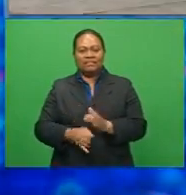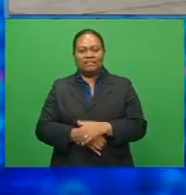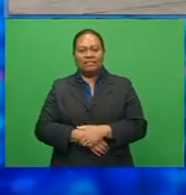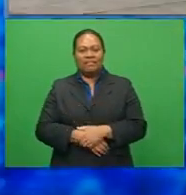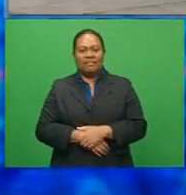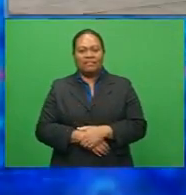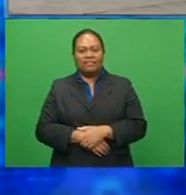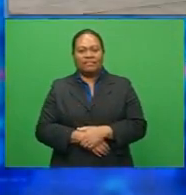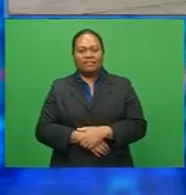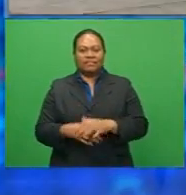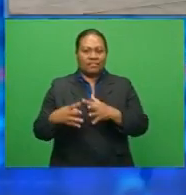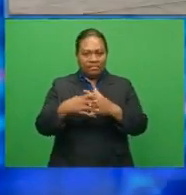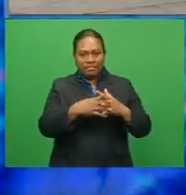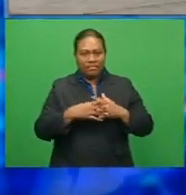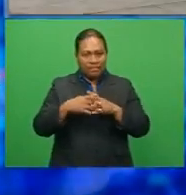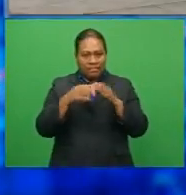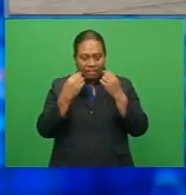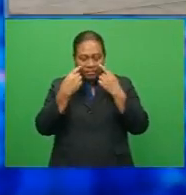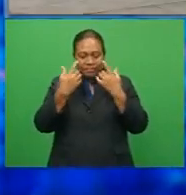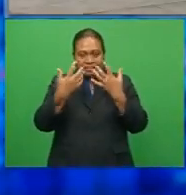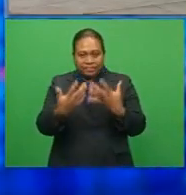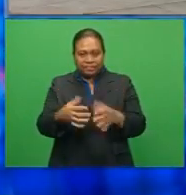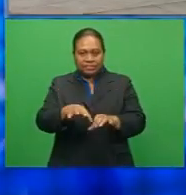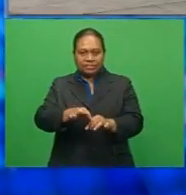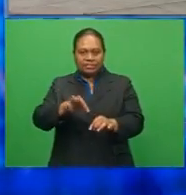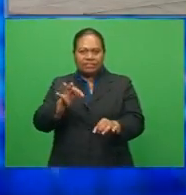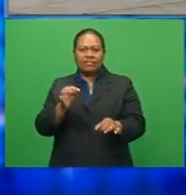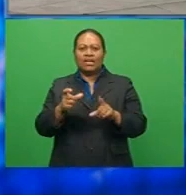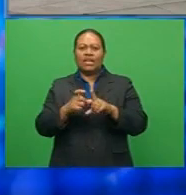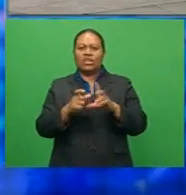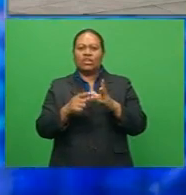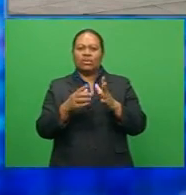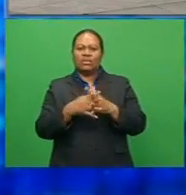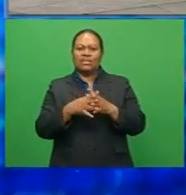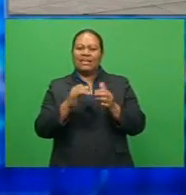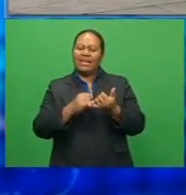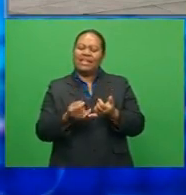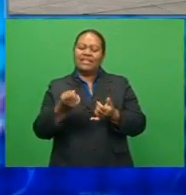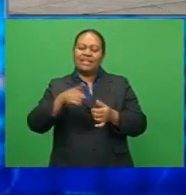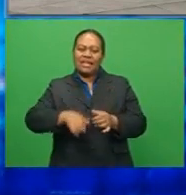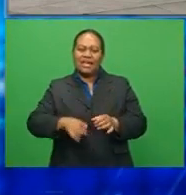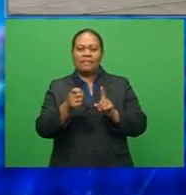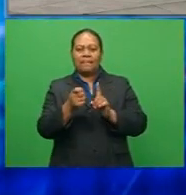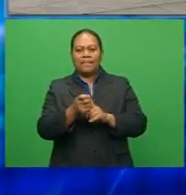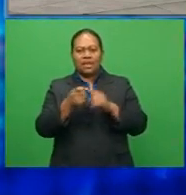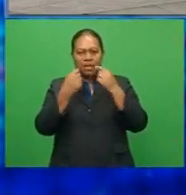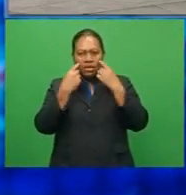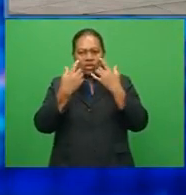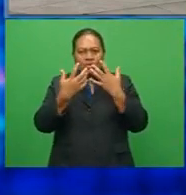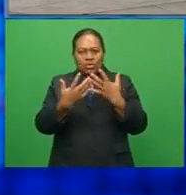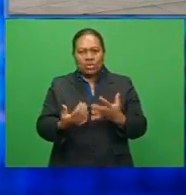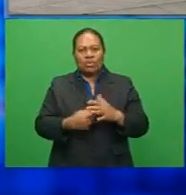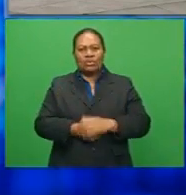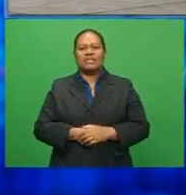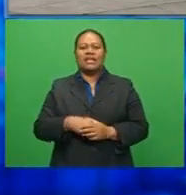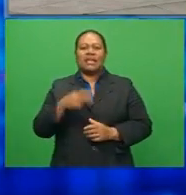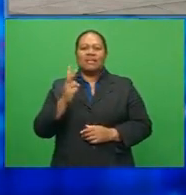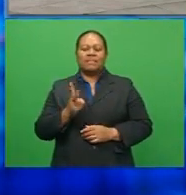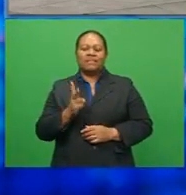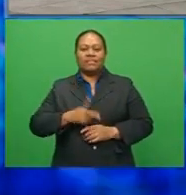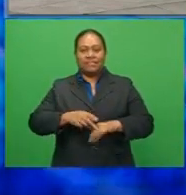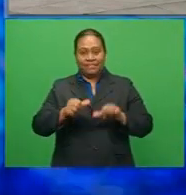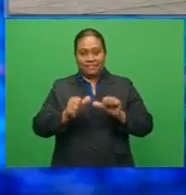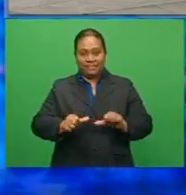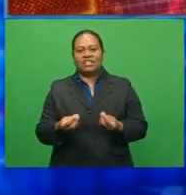As the U.S. election heats up, the Dow and the S&P closed higher, with the Nasdaq posting slimmer gains on the eve of the